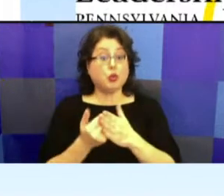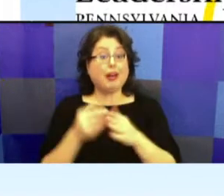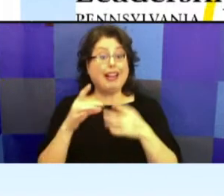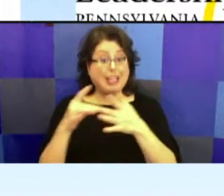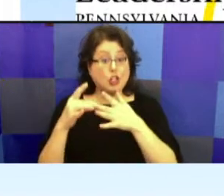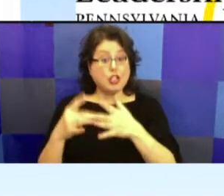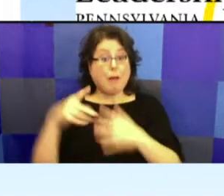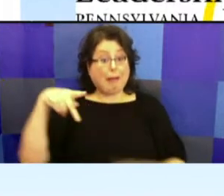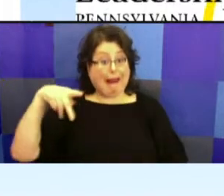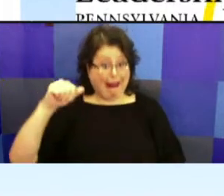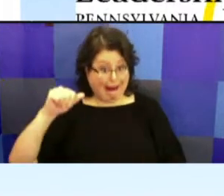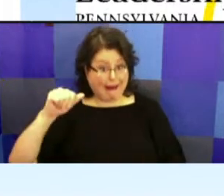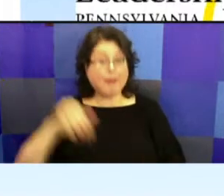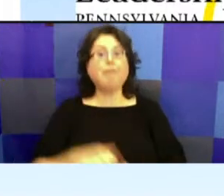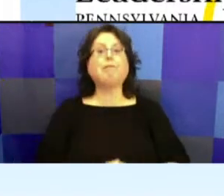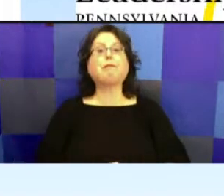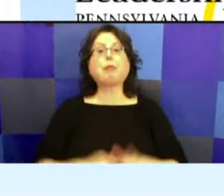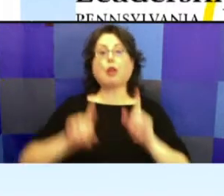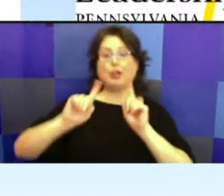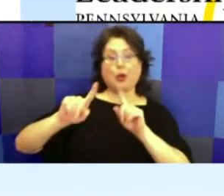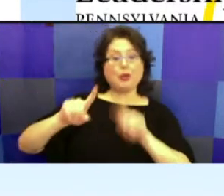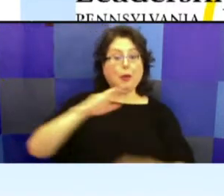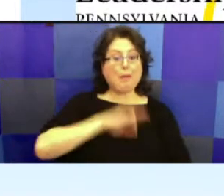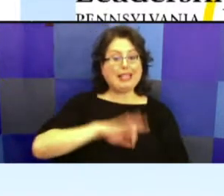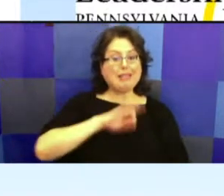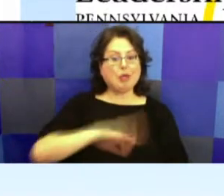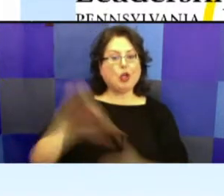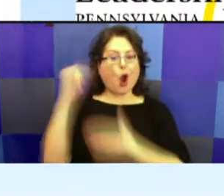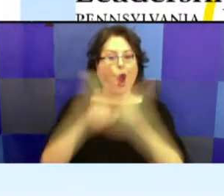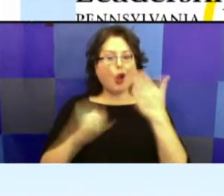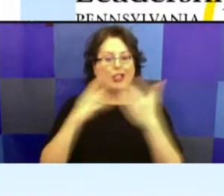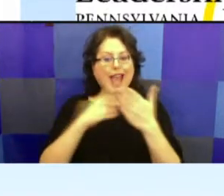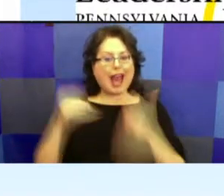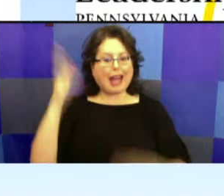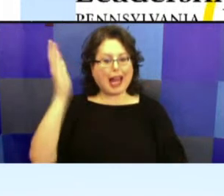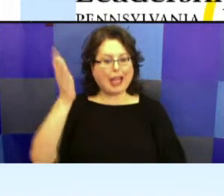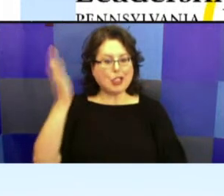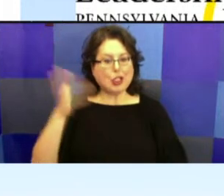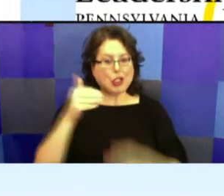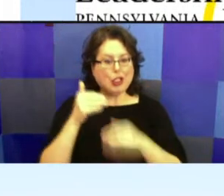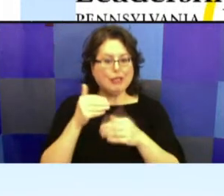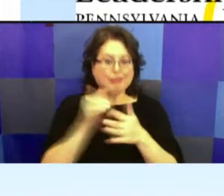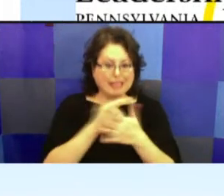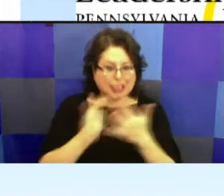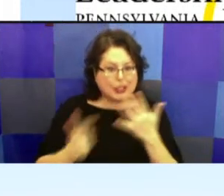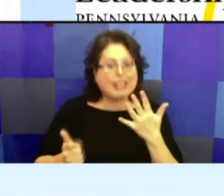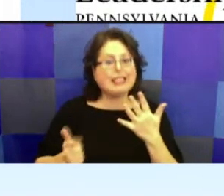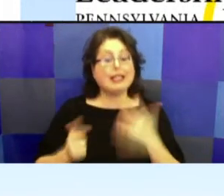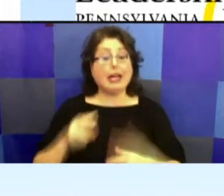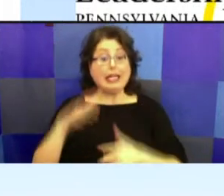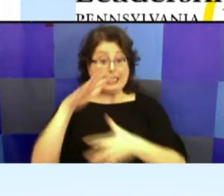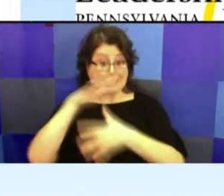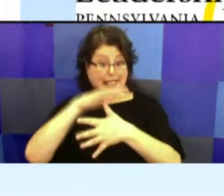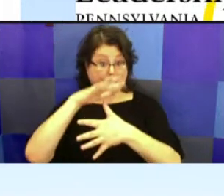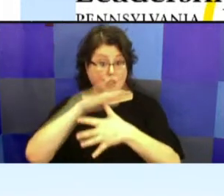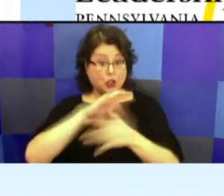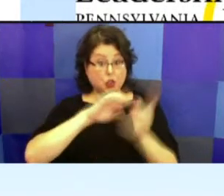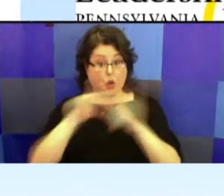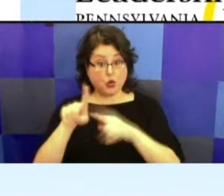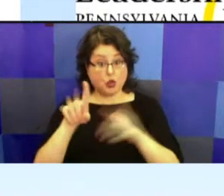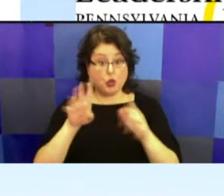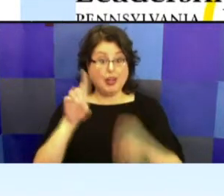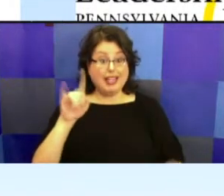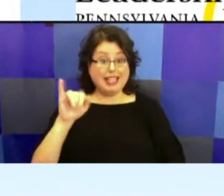Pennsylvania, attending the Pittsburgh Arts and Lecture Series, sending seniors to attend the Dynamic Women in Business Conference at